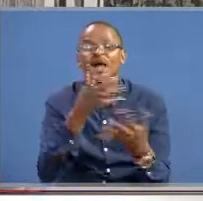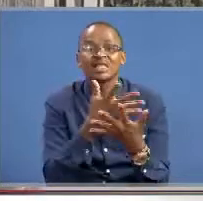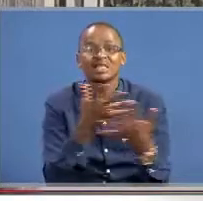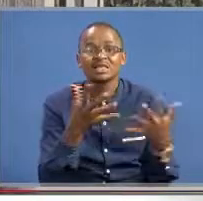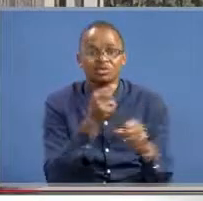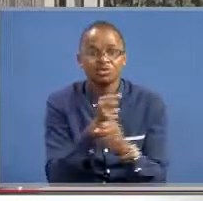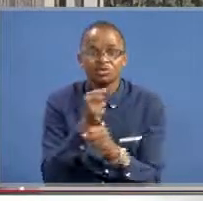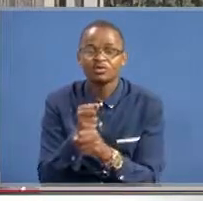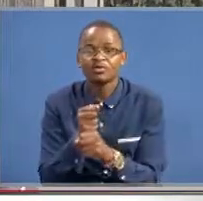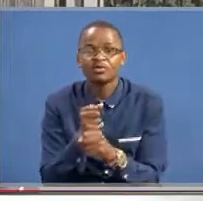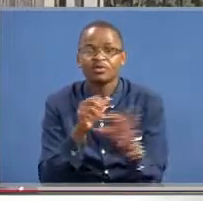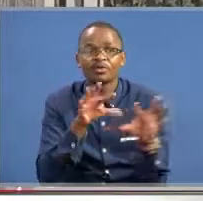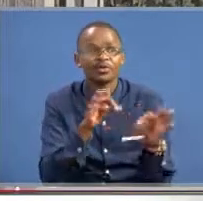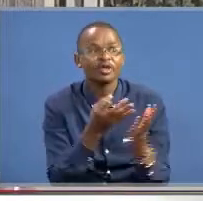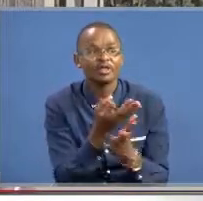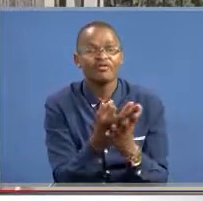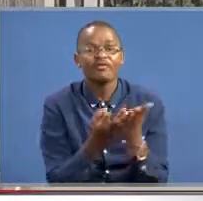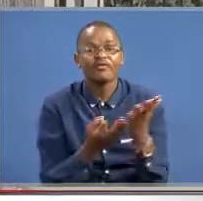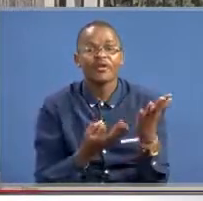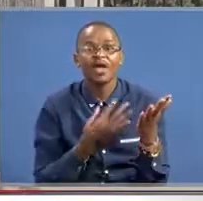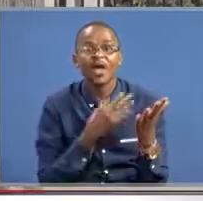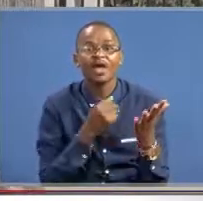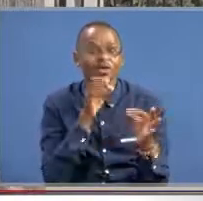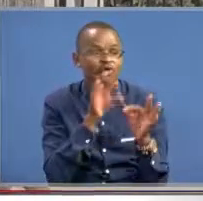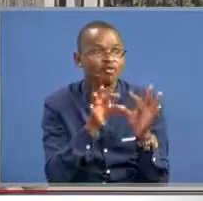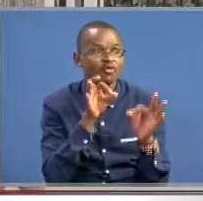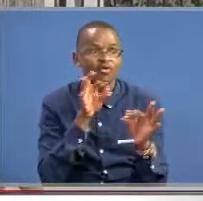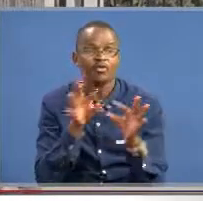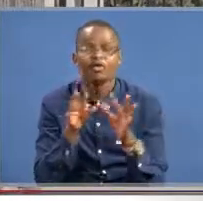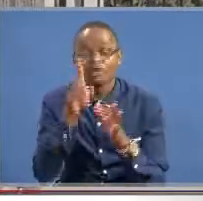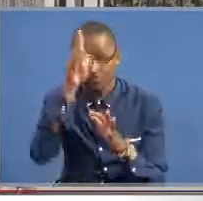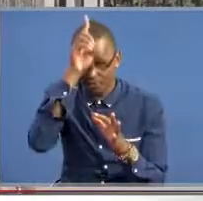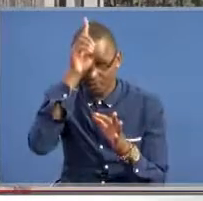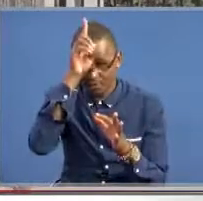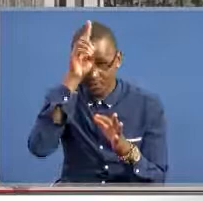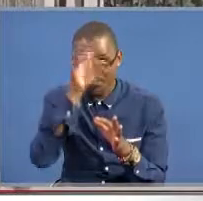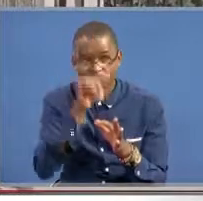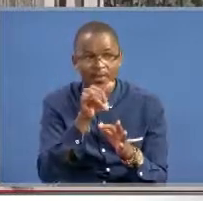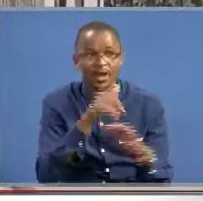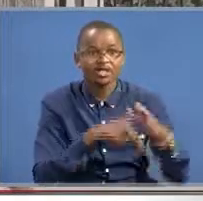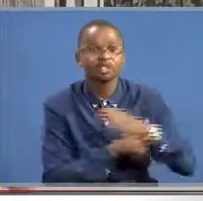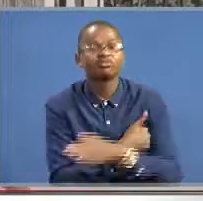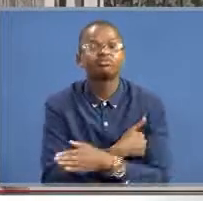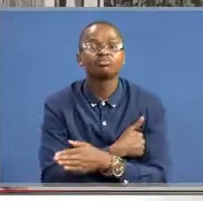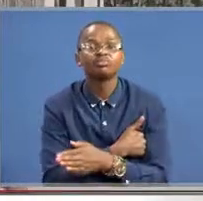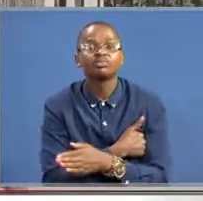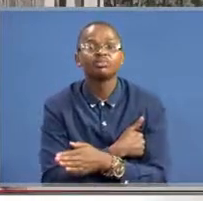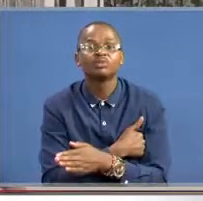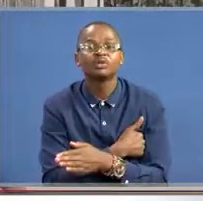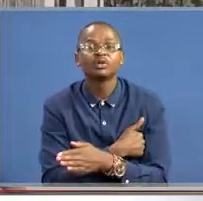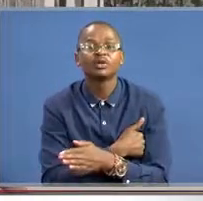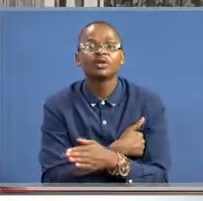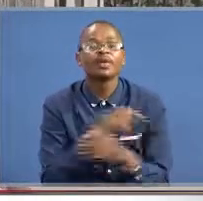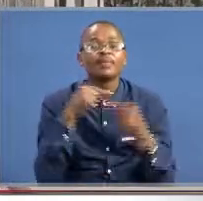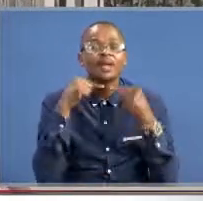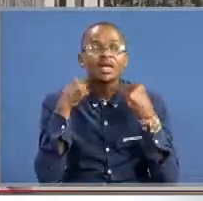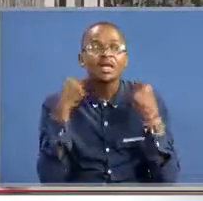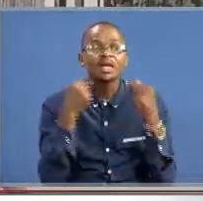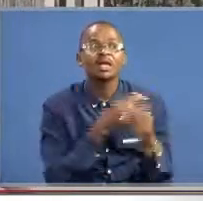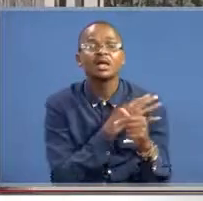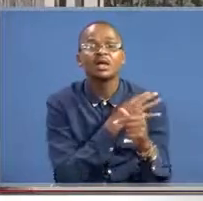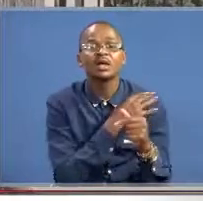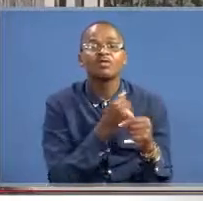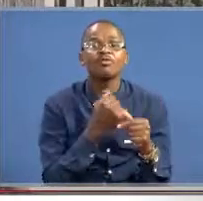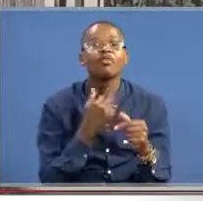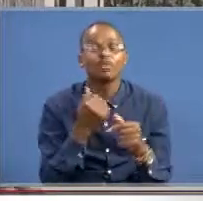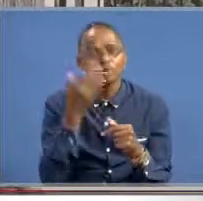to do, you take this form and go and fill in the village. It should be filled by our chief, the priest, and they want